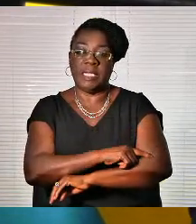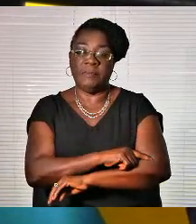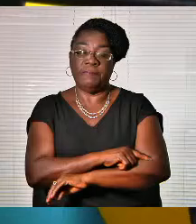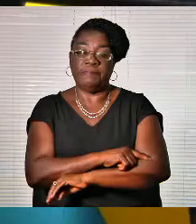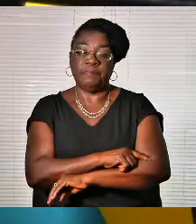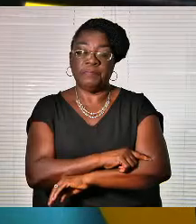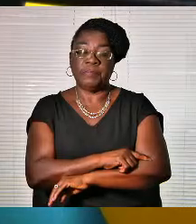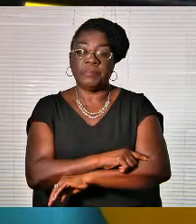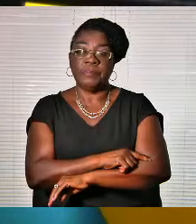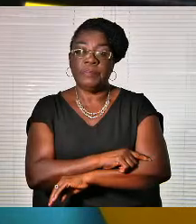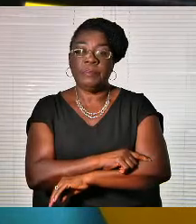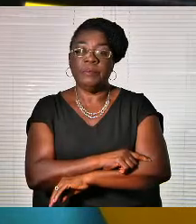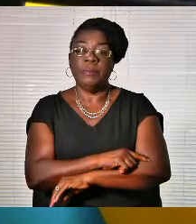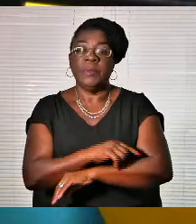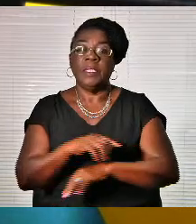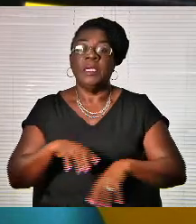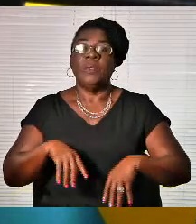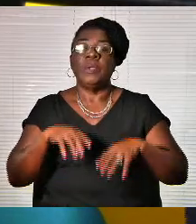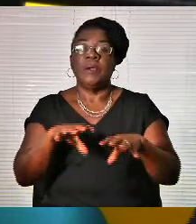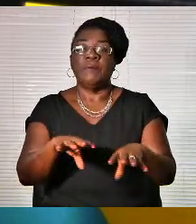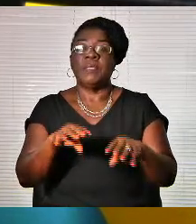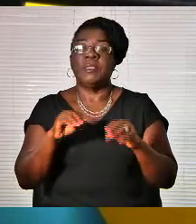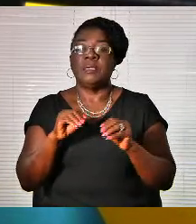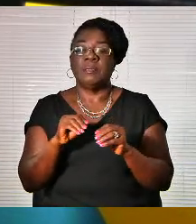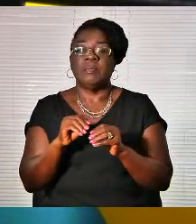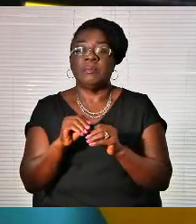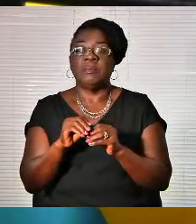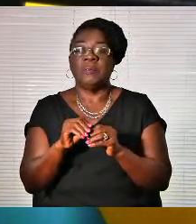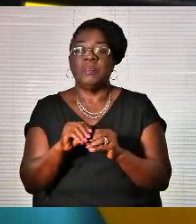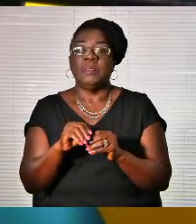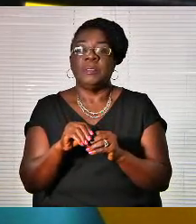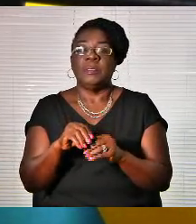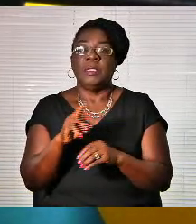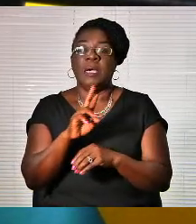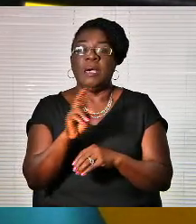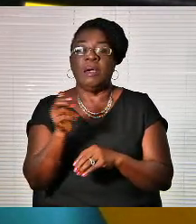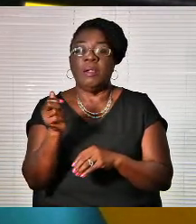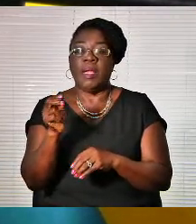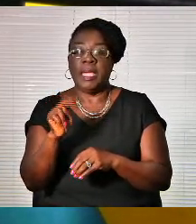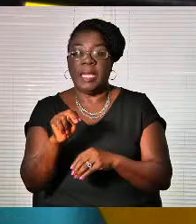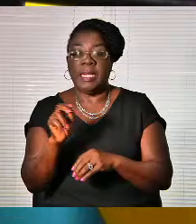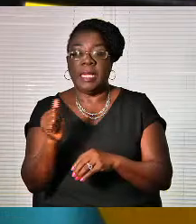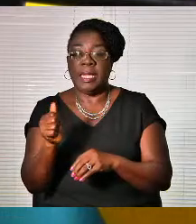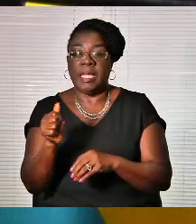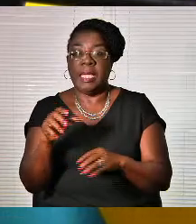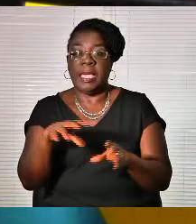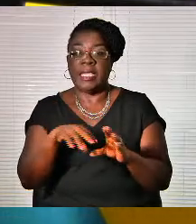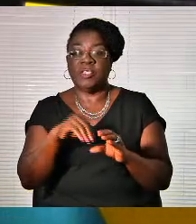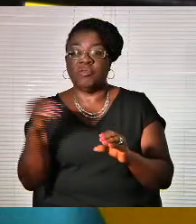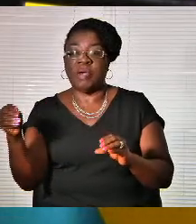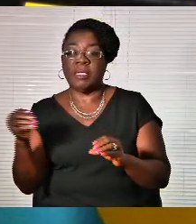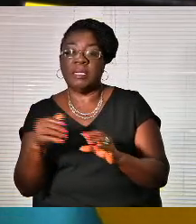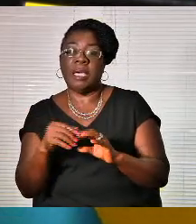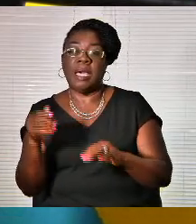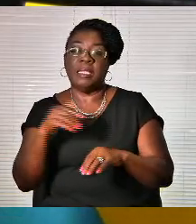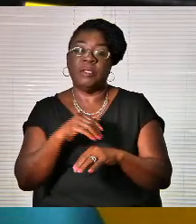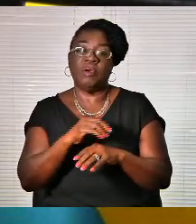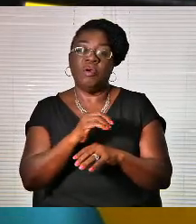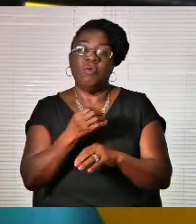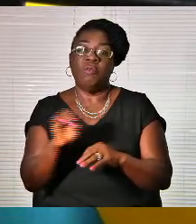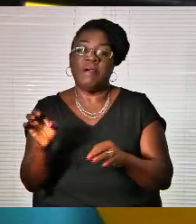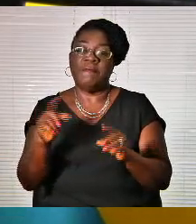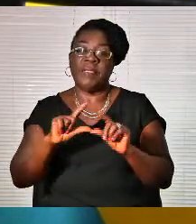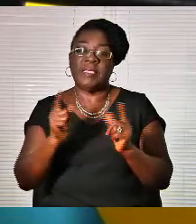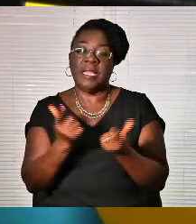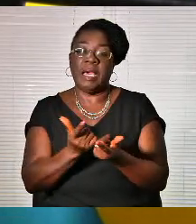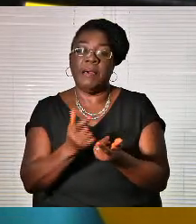The recently acquired automated RNA extractor at the National Reference Lab is now functional.